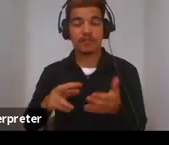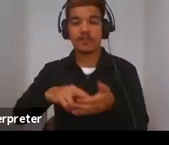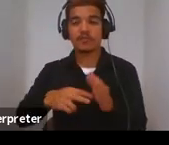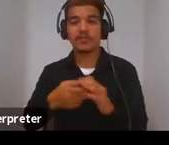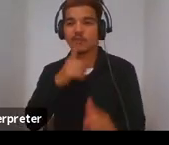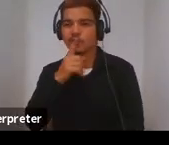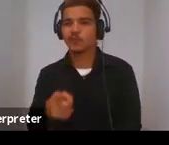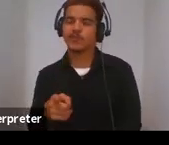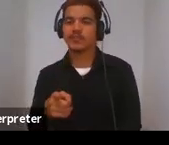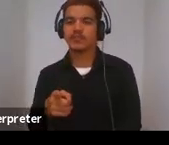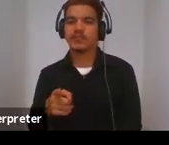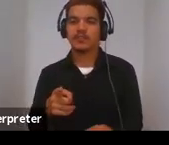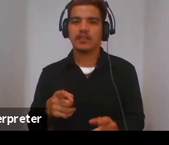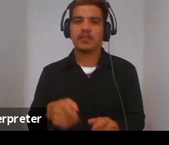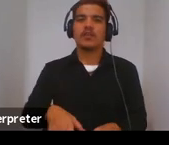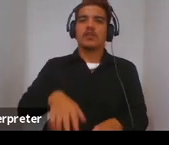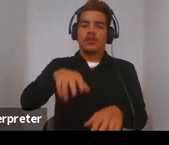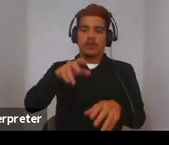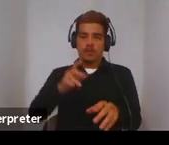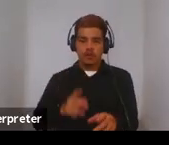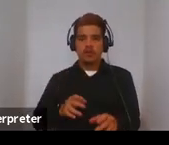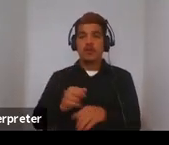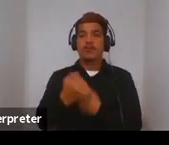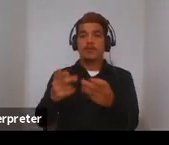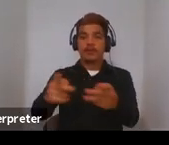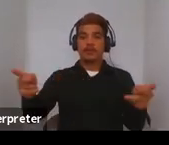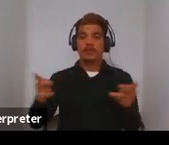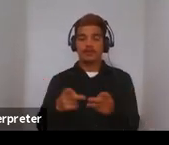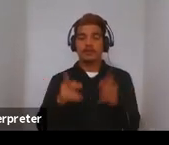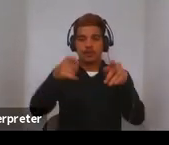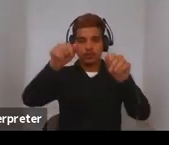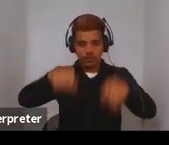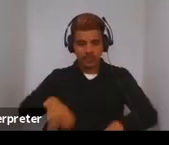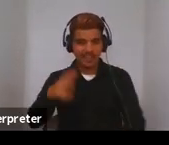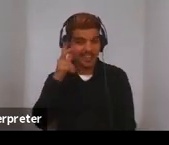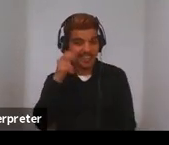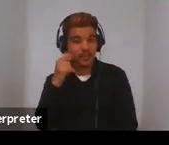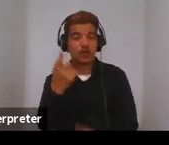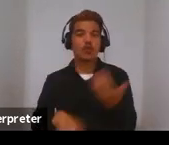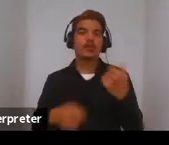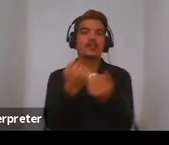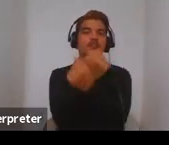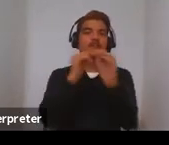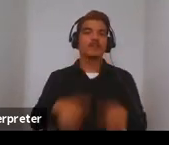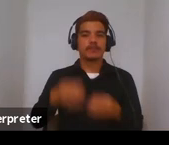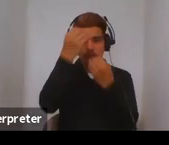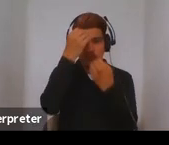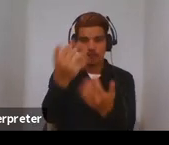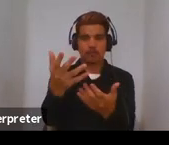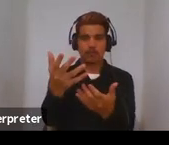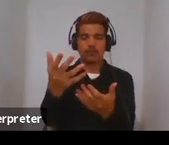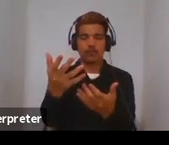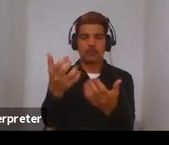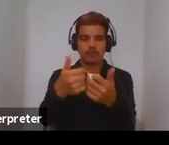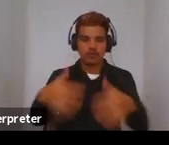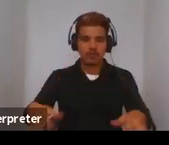really take a step back and create a space where you can hear what a survivor is telling you without planning a